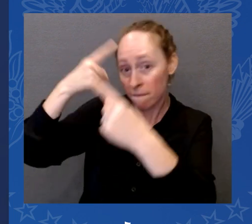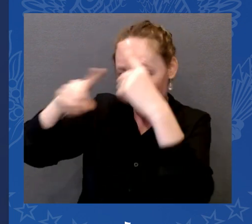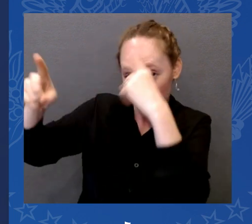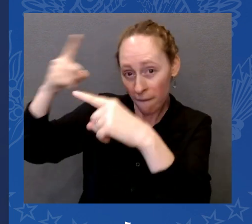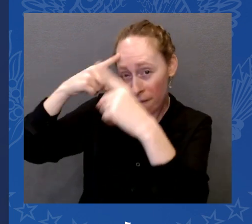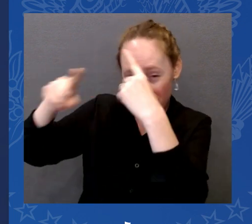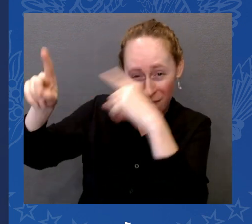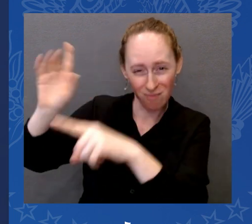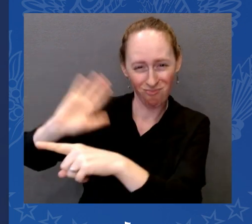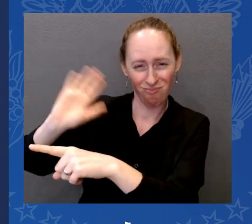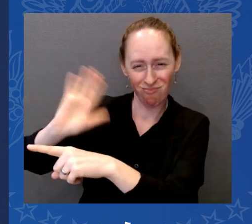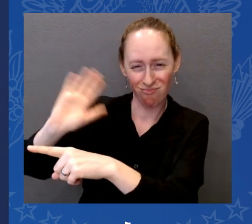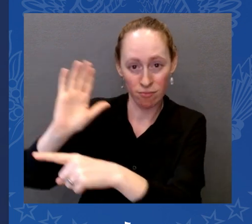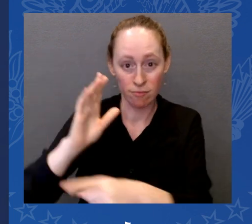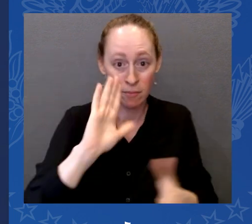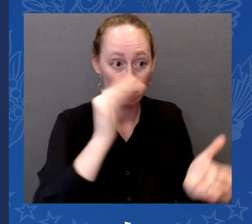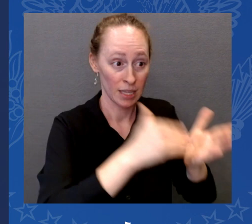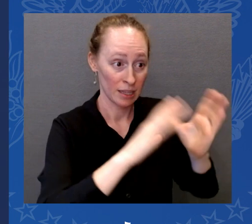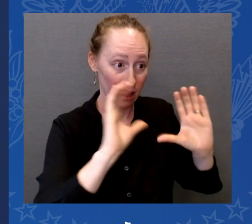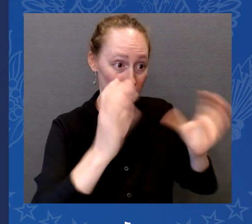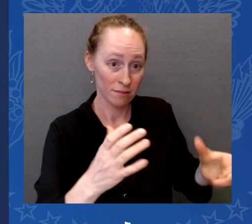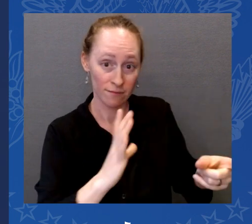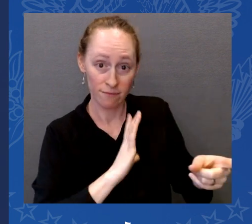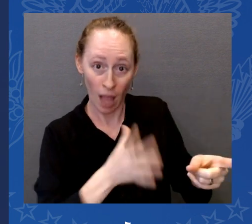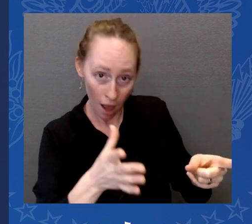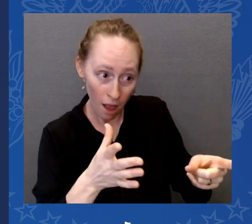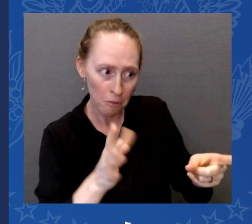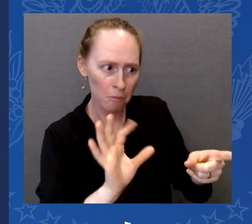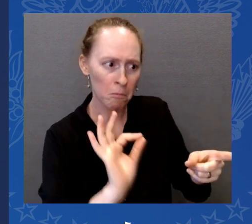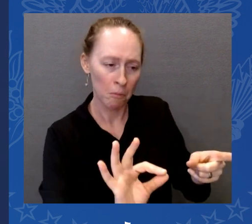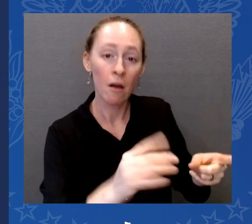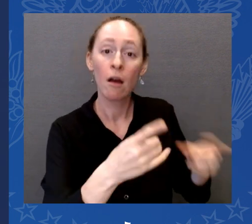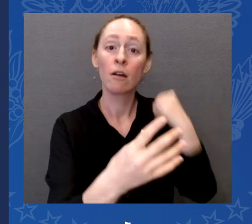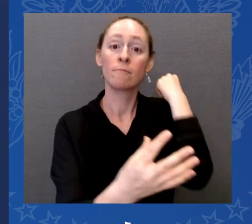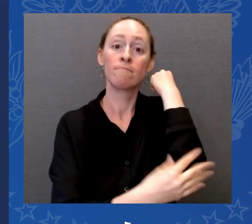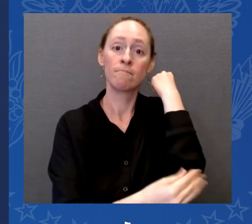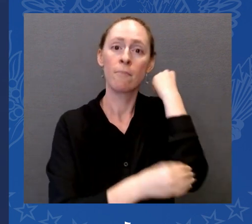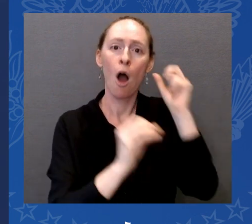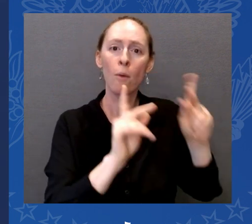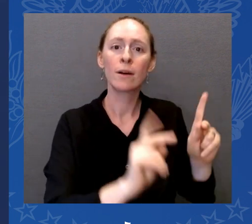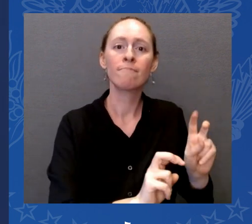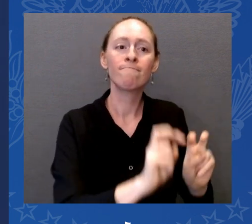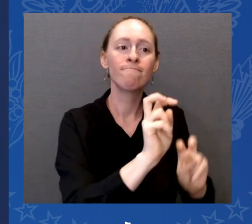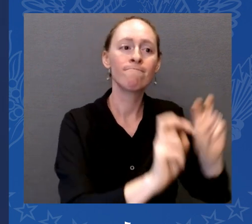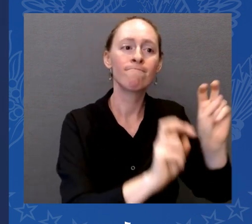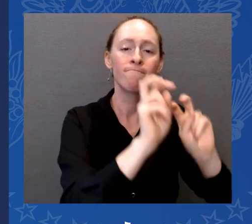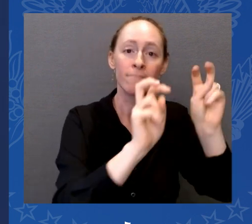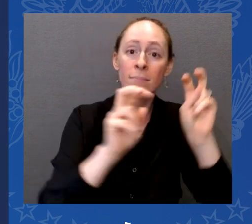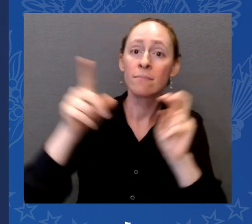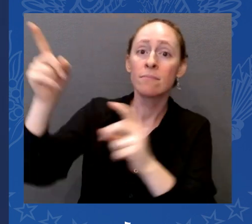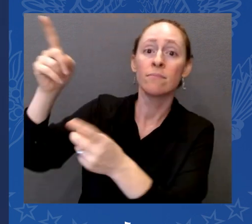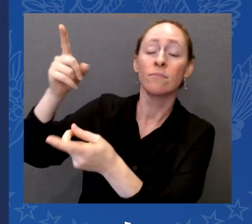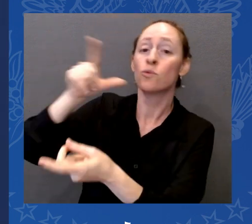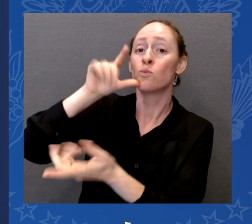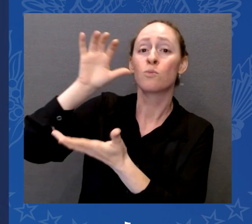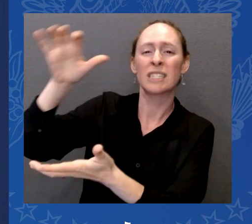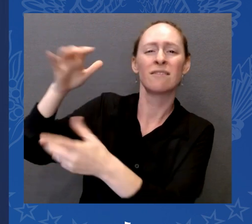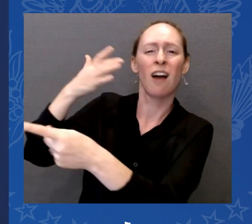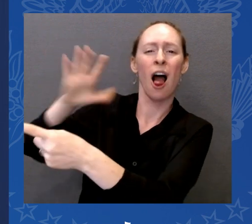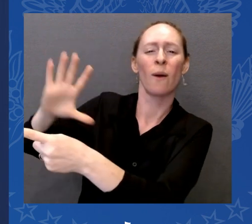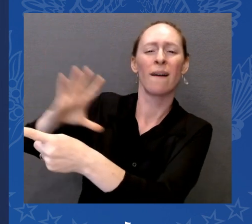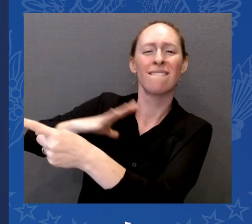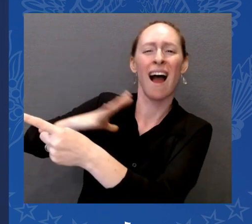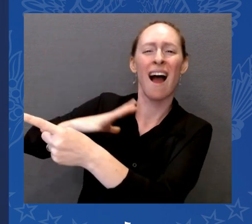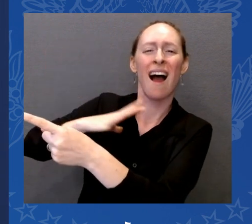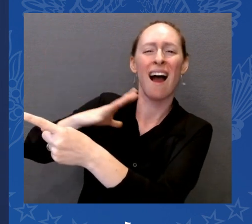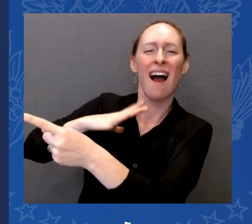very well. They don't get hurt at all. They do very well. It's a fundamental shift, and it's working compared to